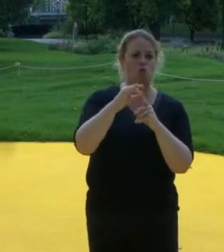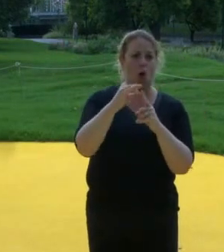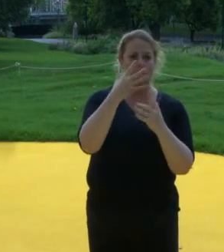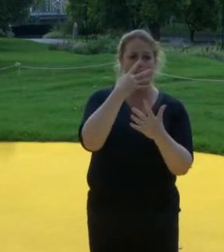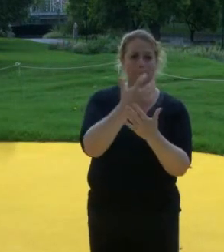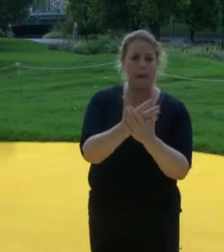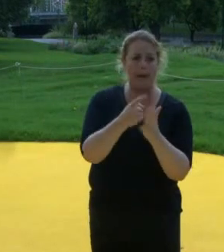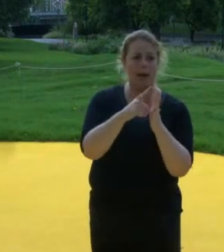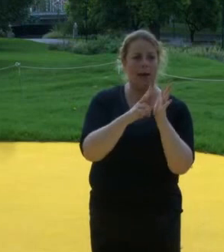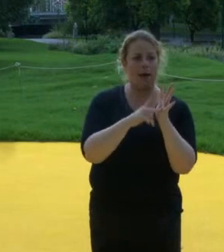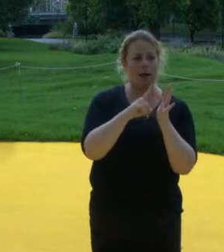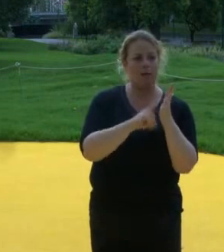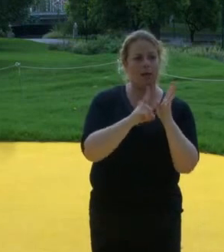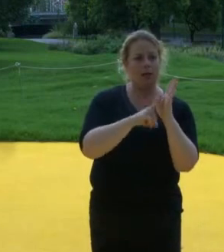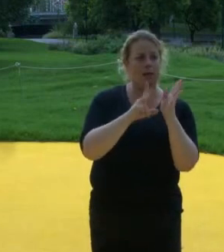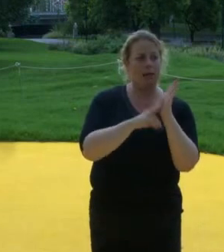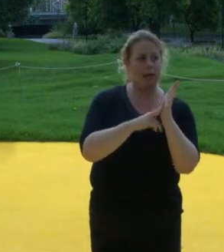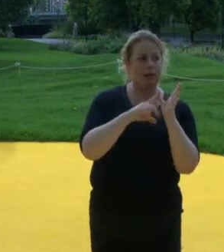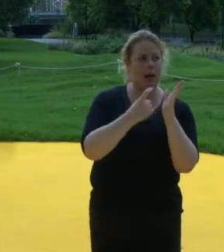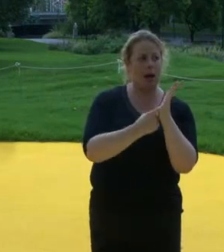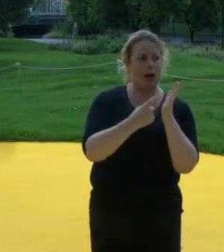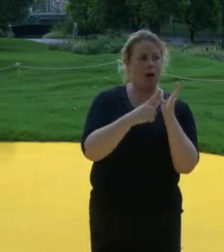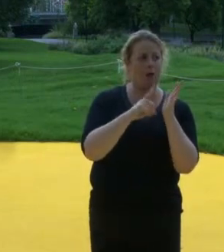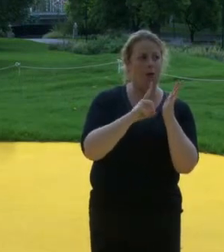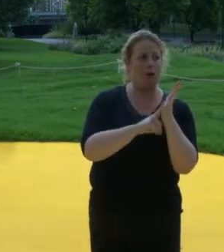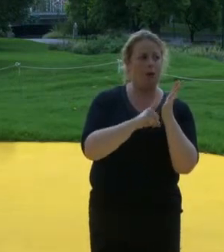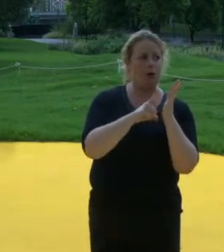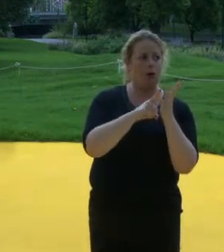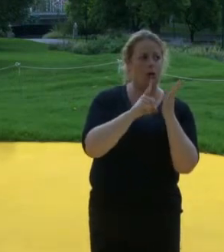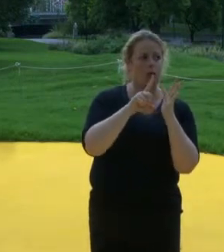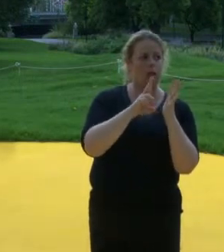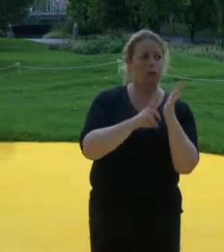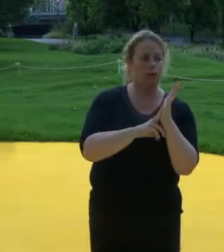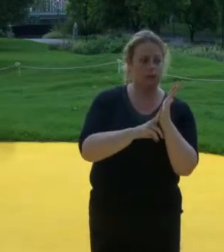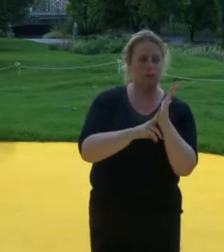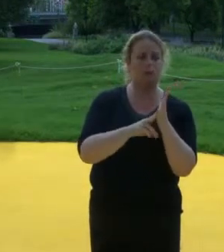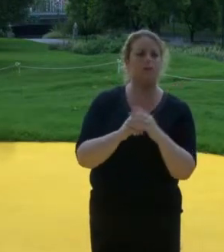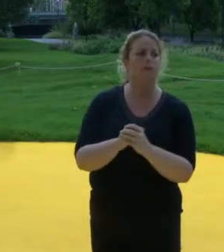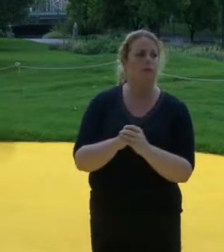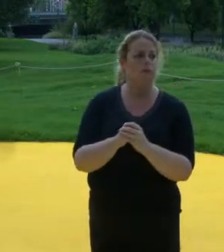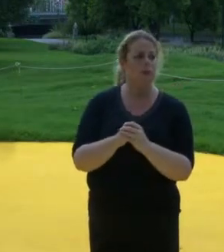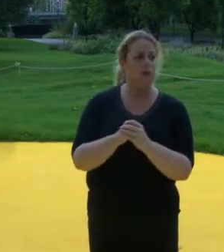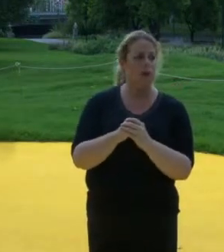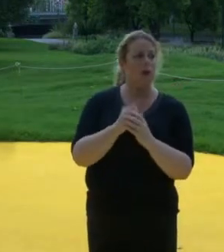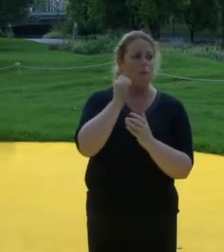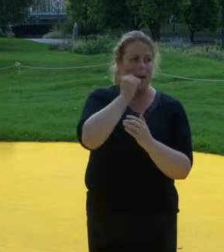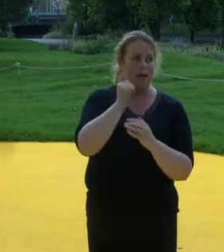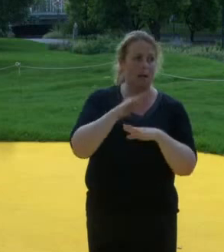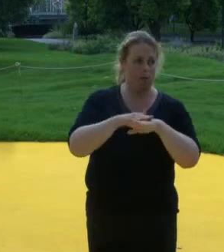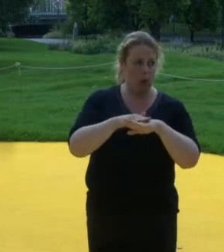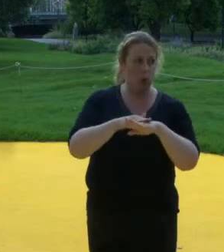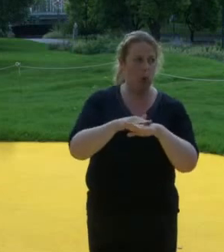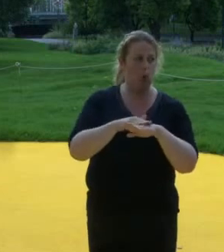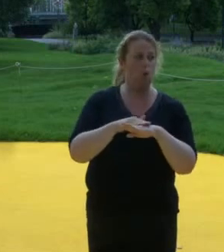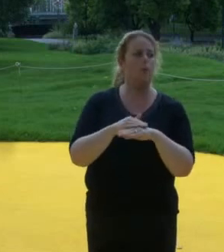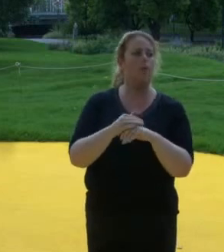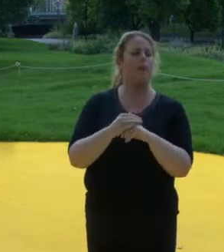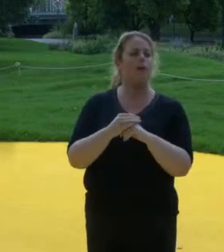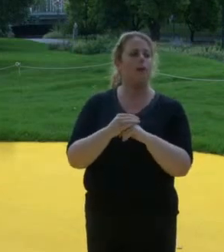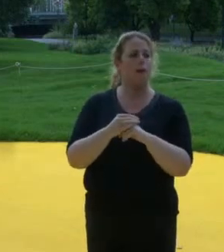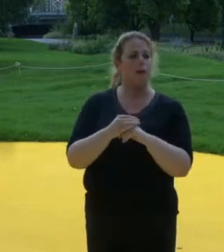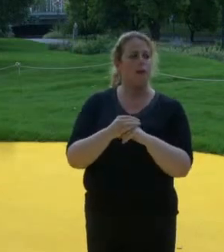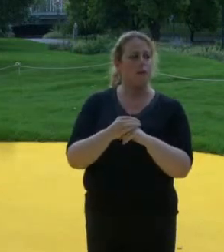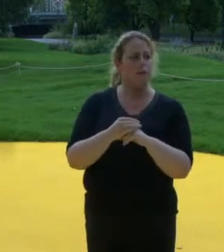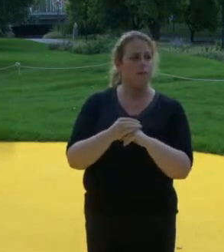Evelyn Araluluan, published by University of Queensland Press. Black and Blue, a memoir of racism